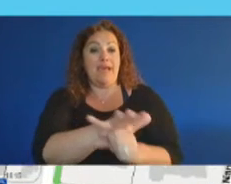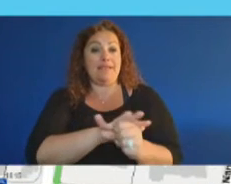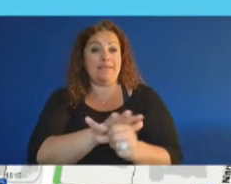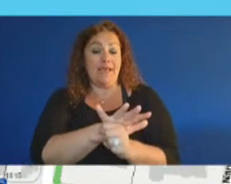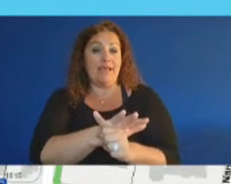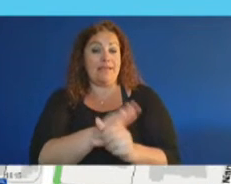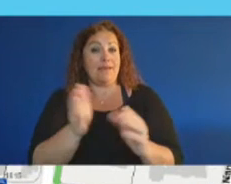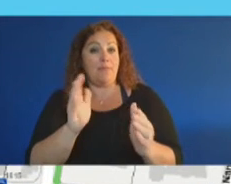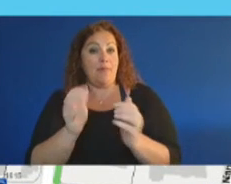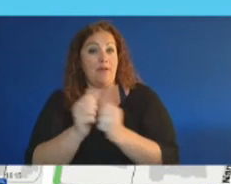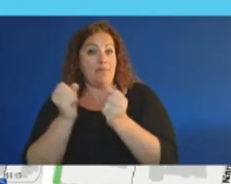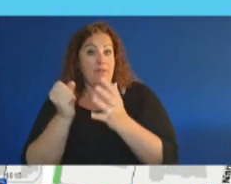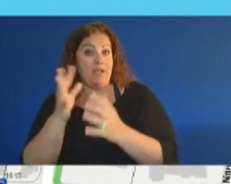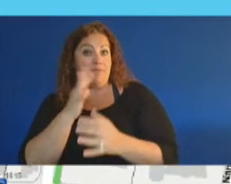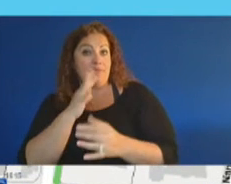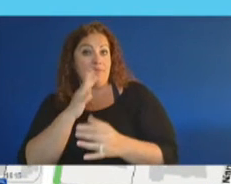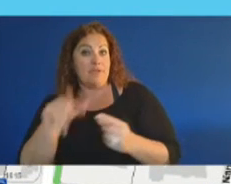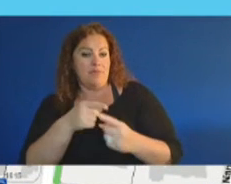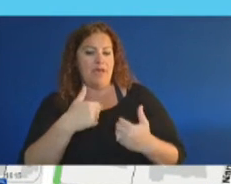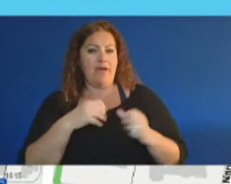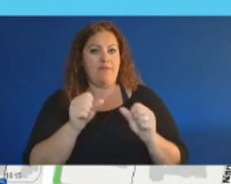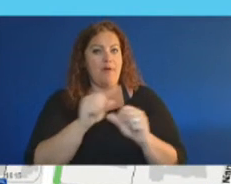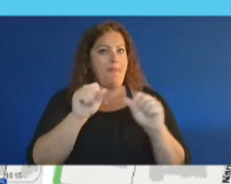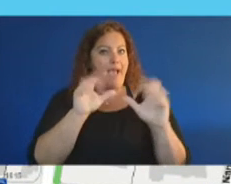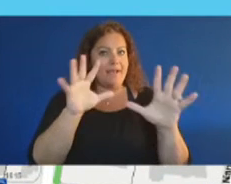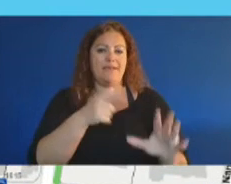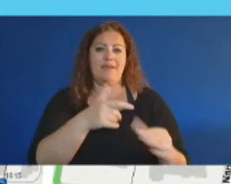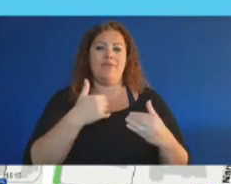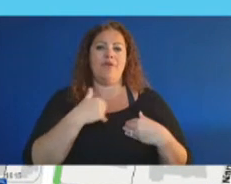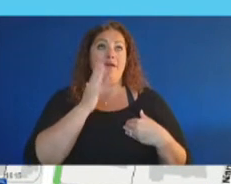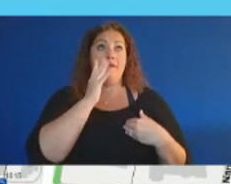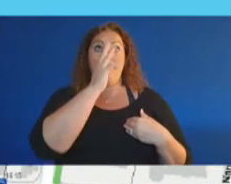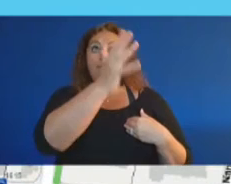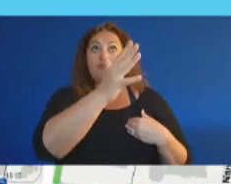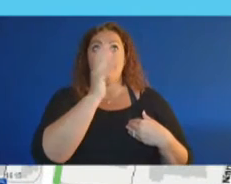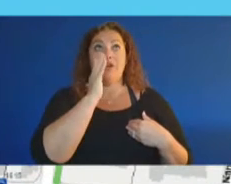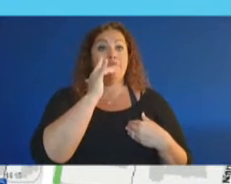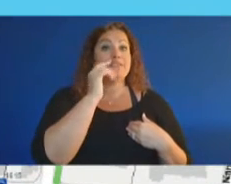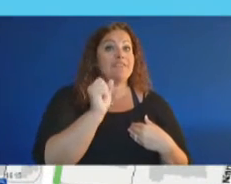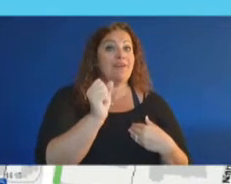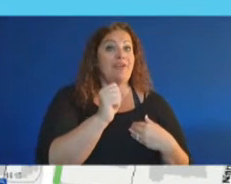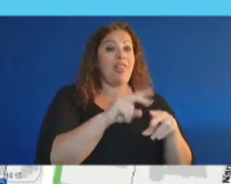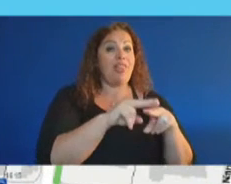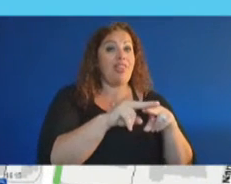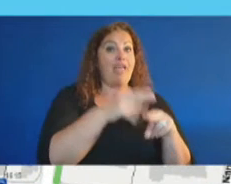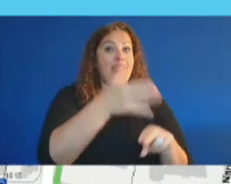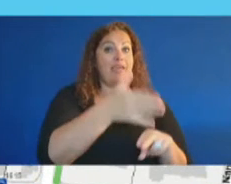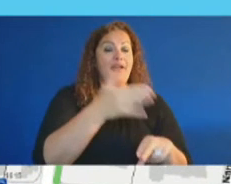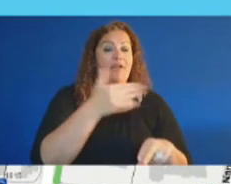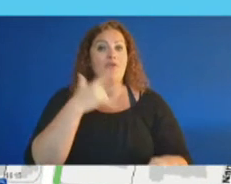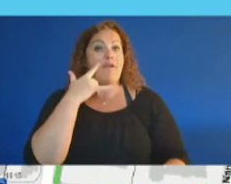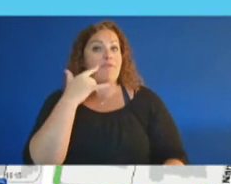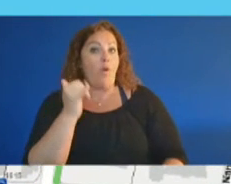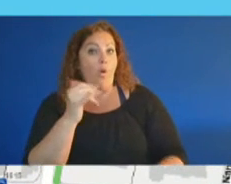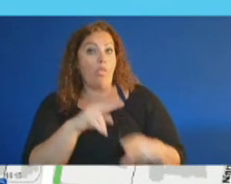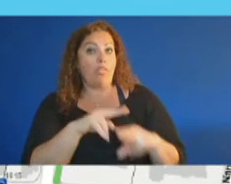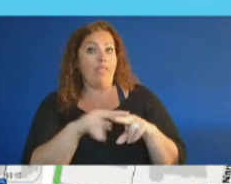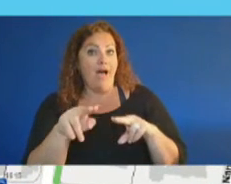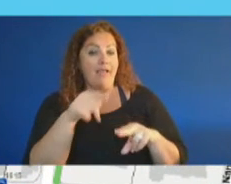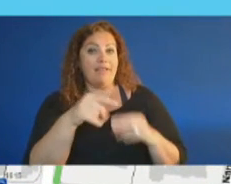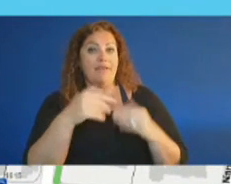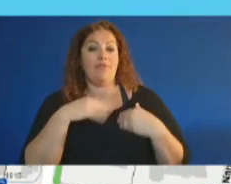about kind of has the magic we've got a future silver line here we have Gold Line we have bus